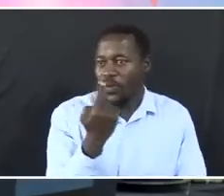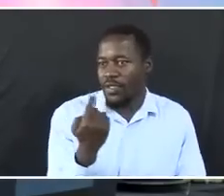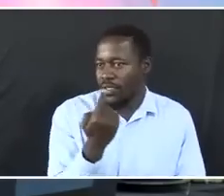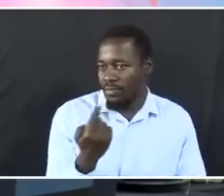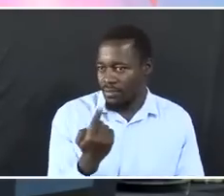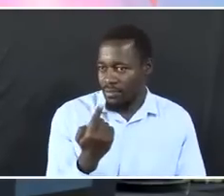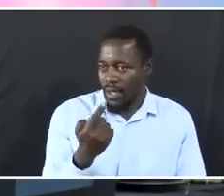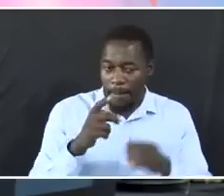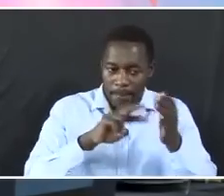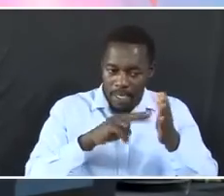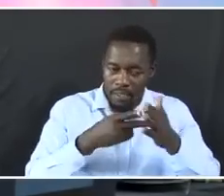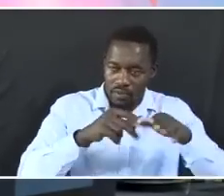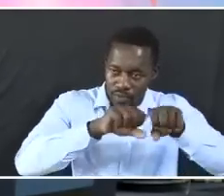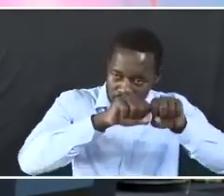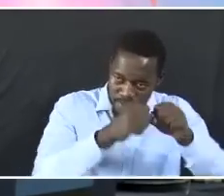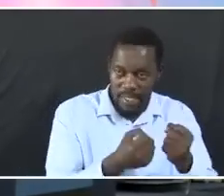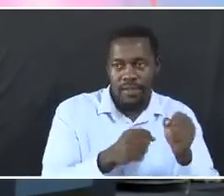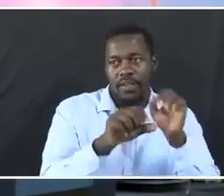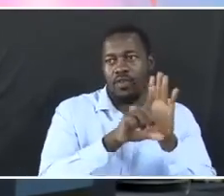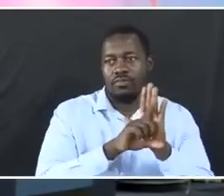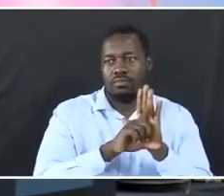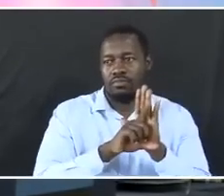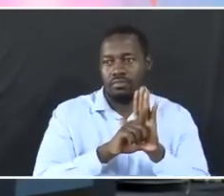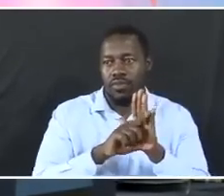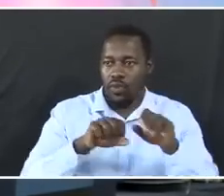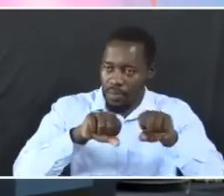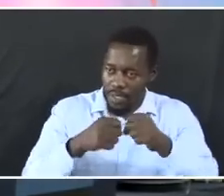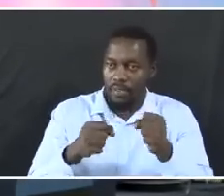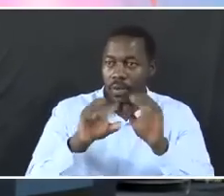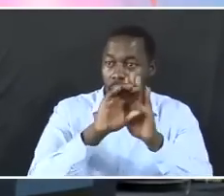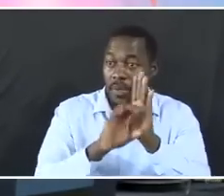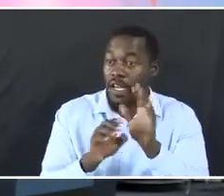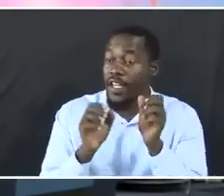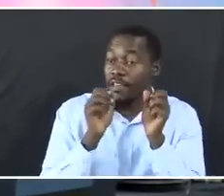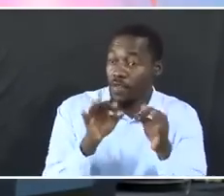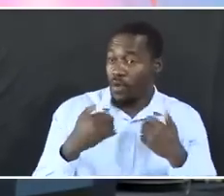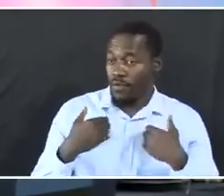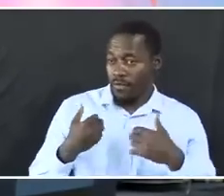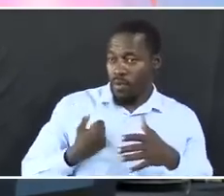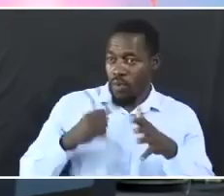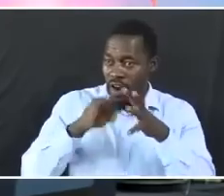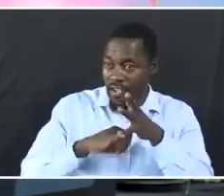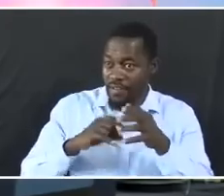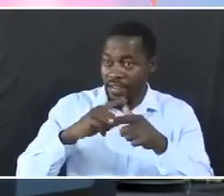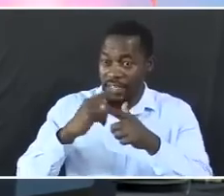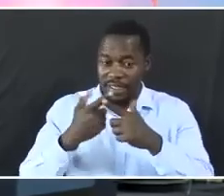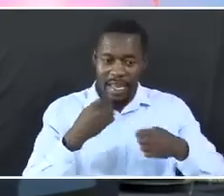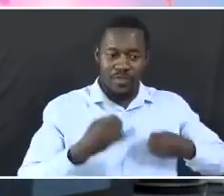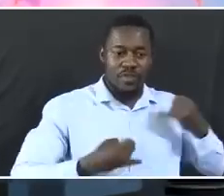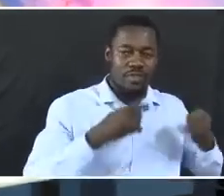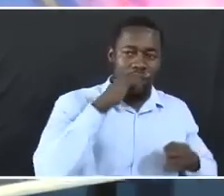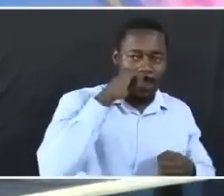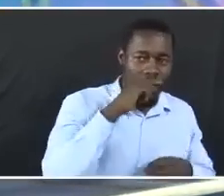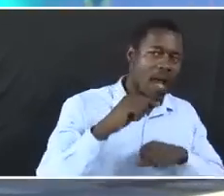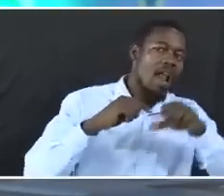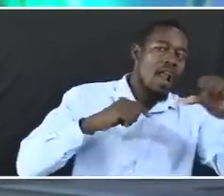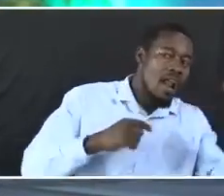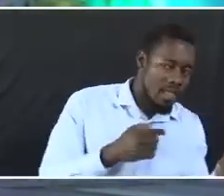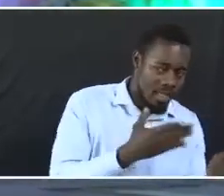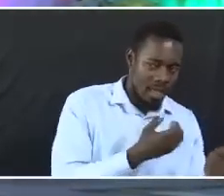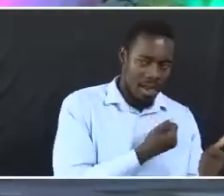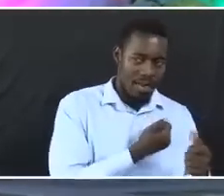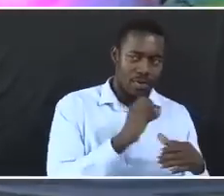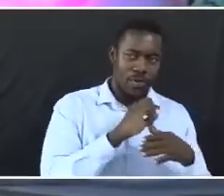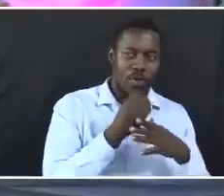commits adultery. And this wife that has been divorced, whoever marries her, does what?